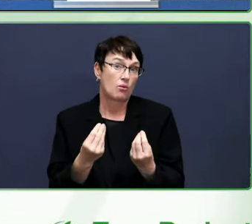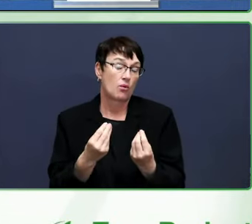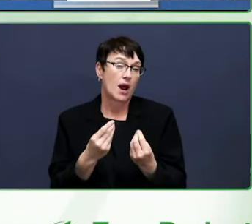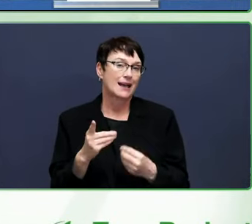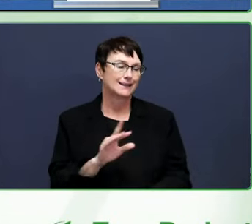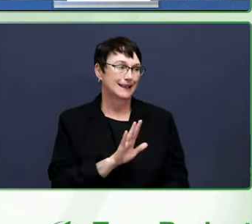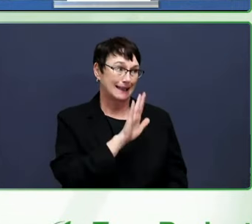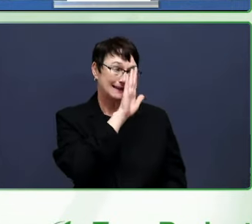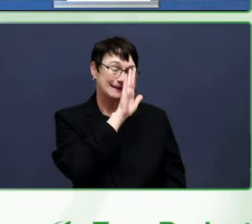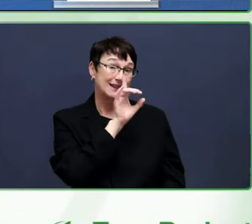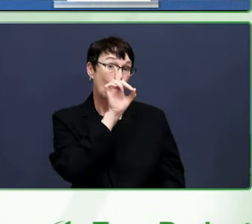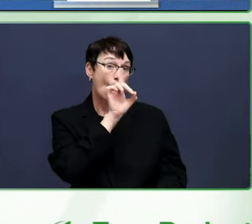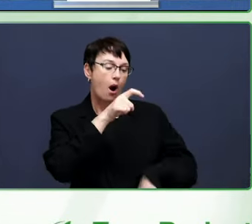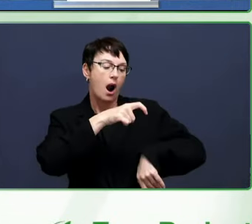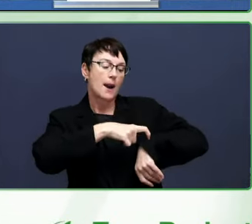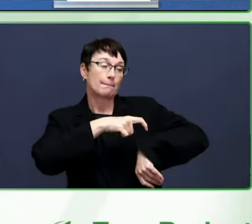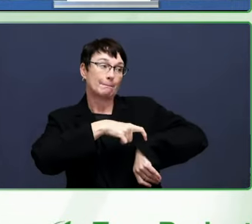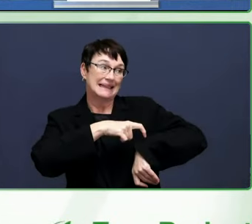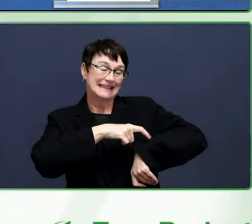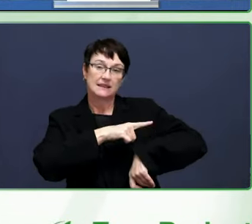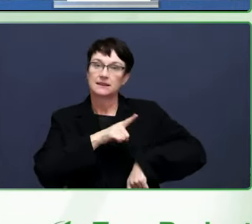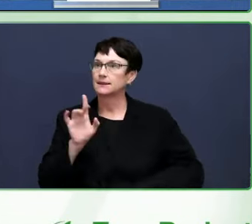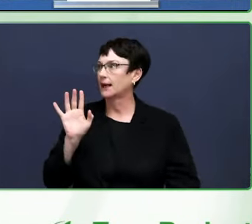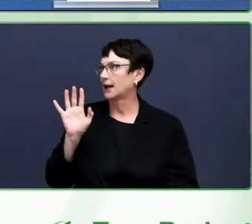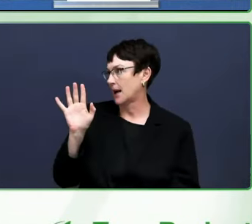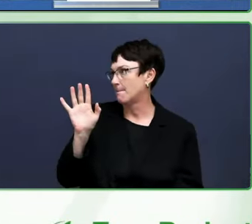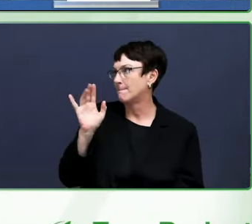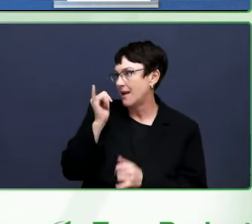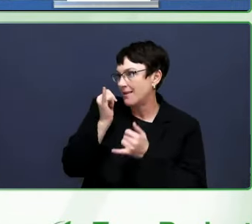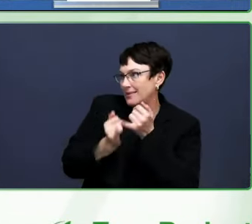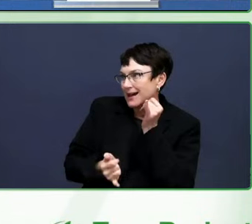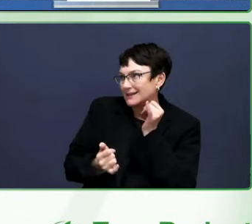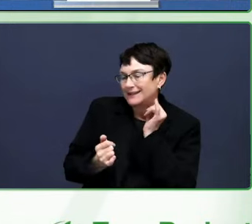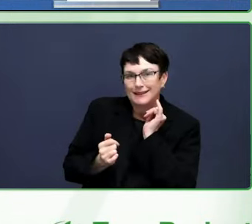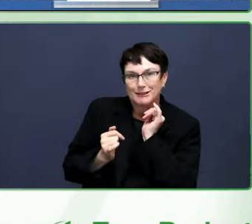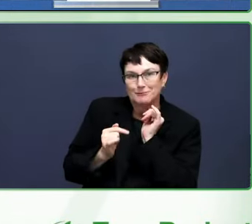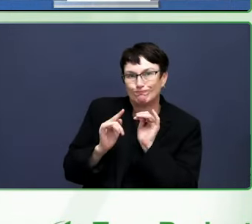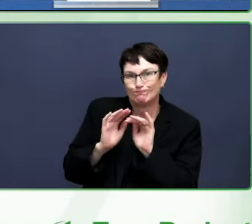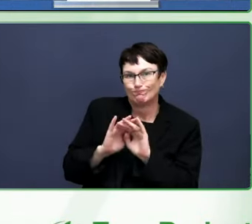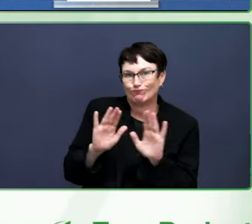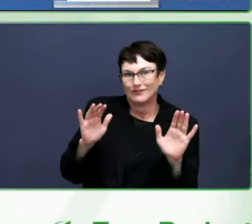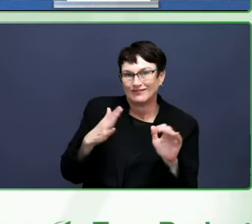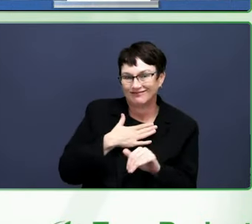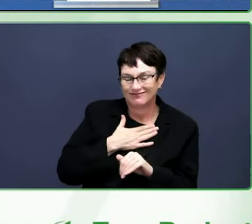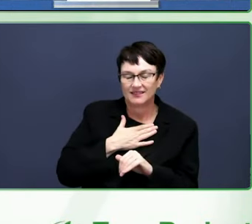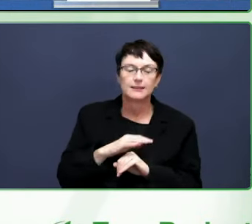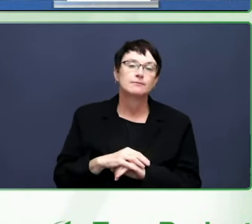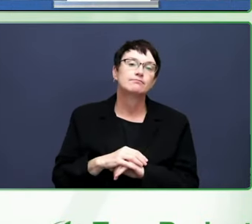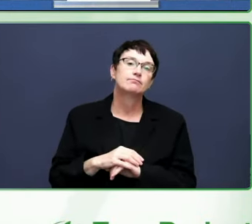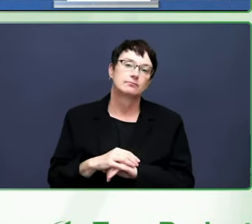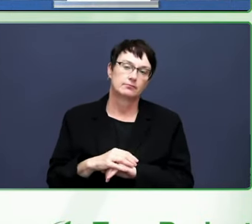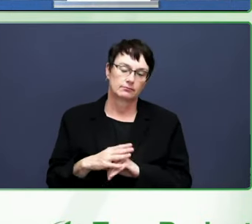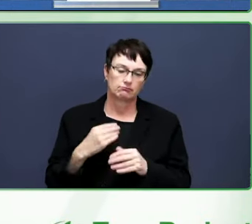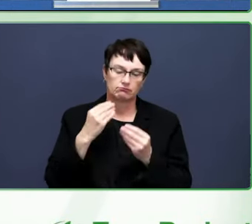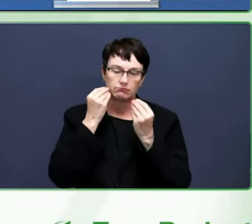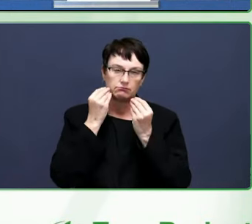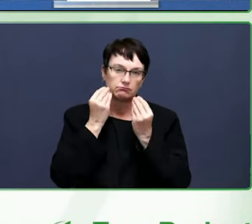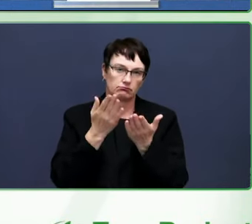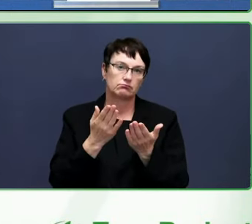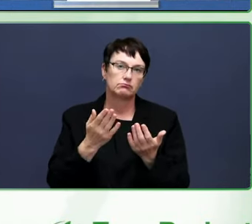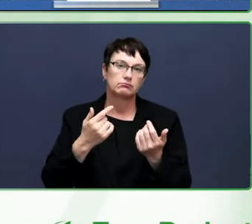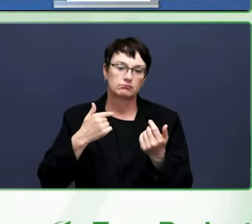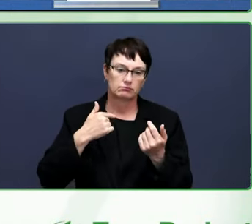picture. As Margarita said, we are working together in European Agency, and I'm also a representative board